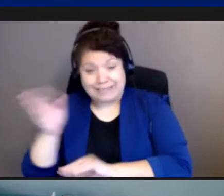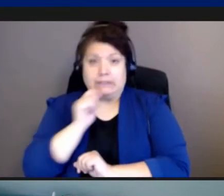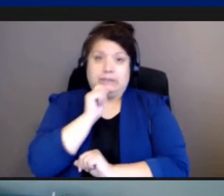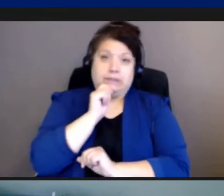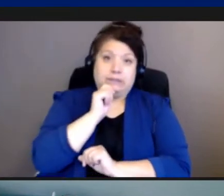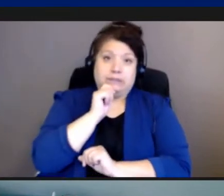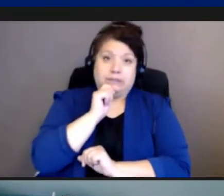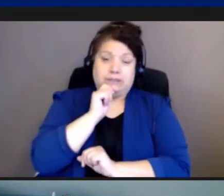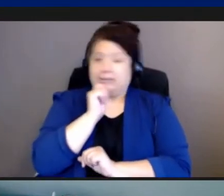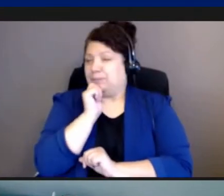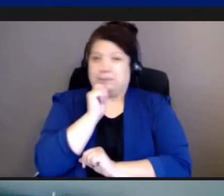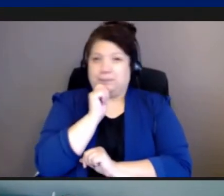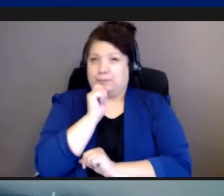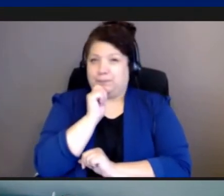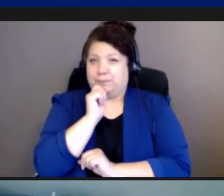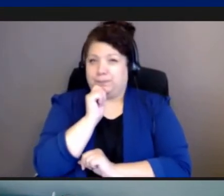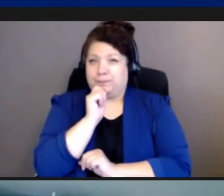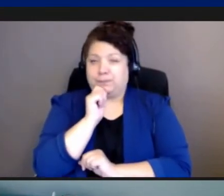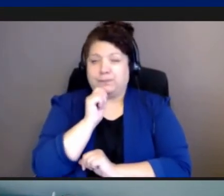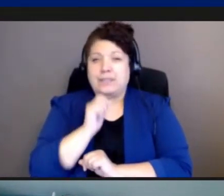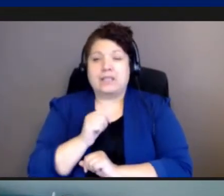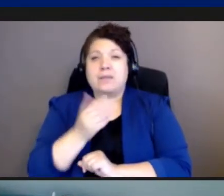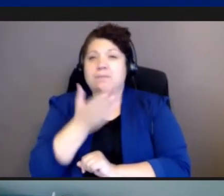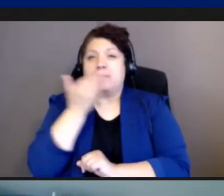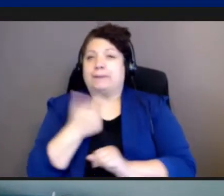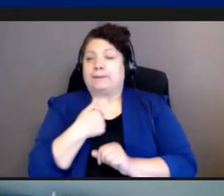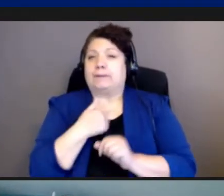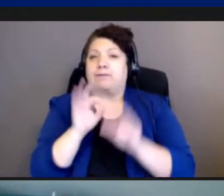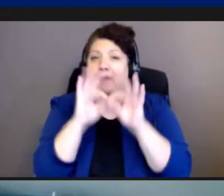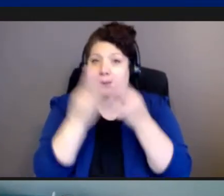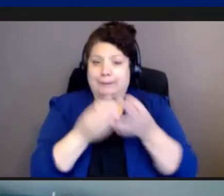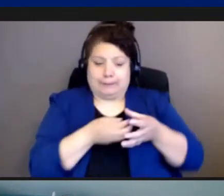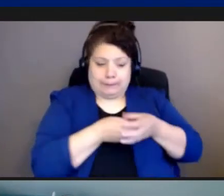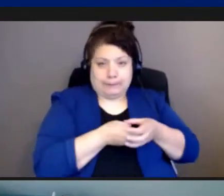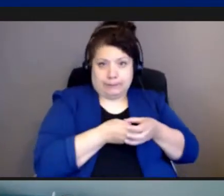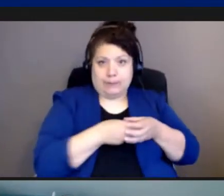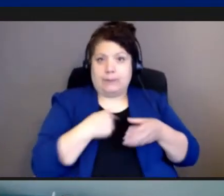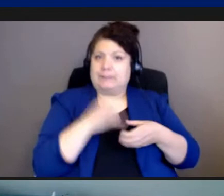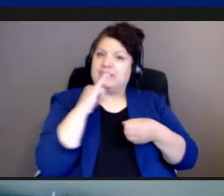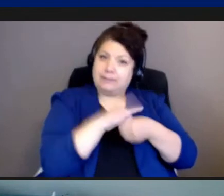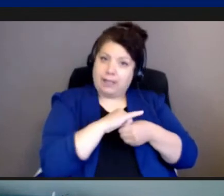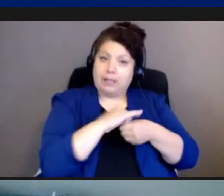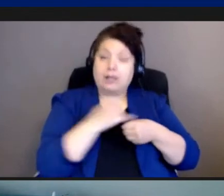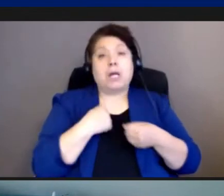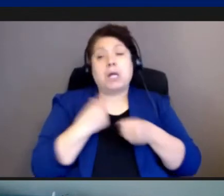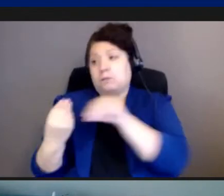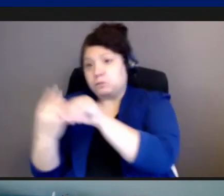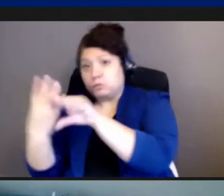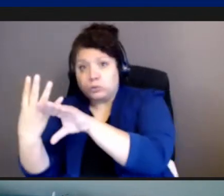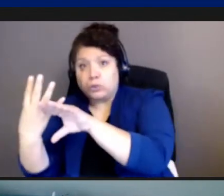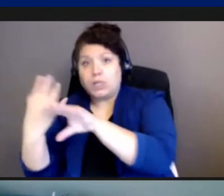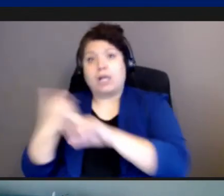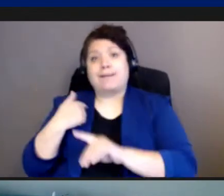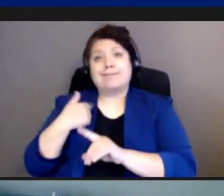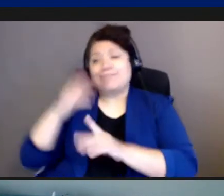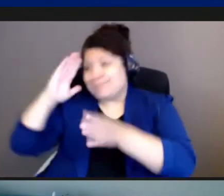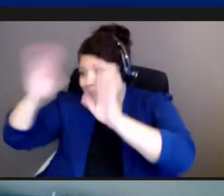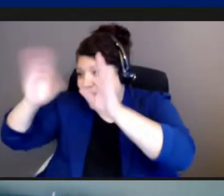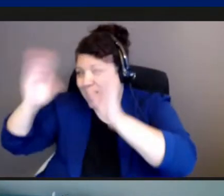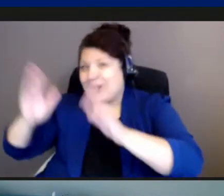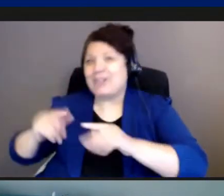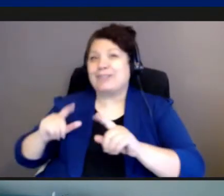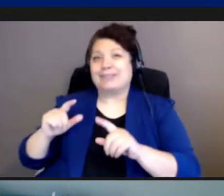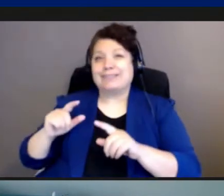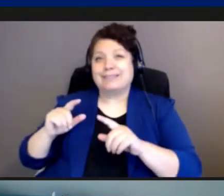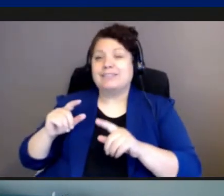bigger gathering, but we really need to be household, and we'll reach out to people virtually in other ways so that we can still connect. We can still connect with friends